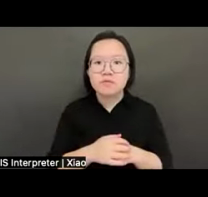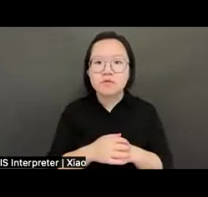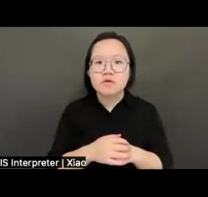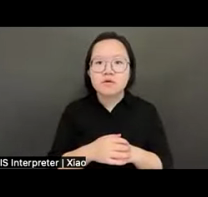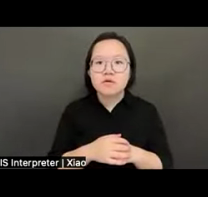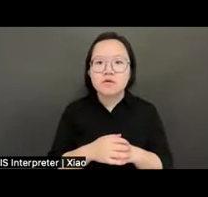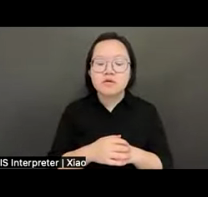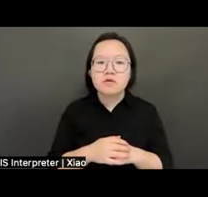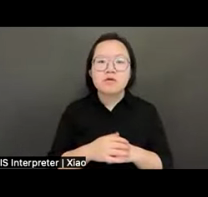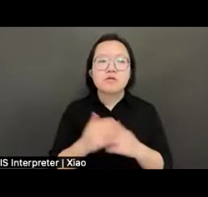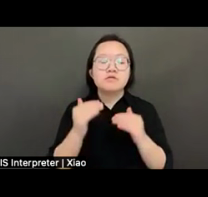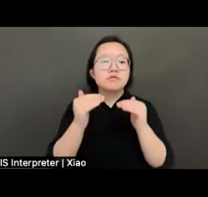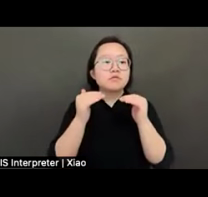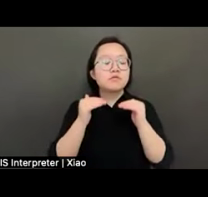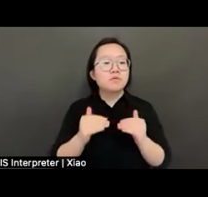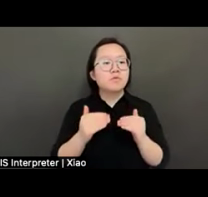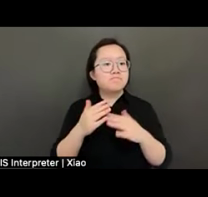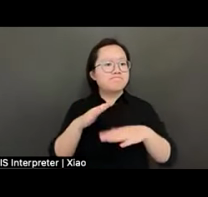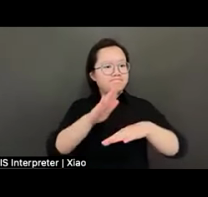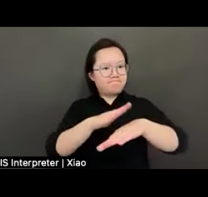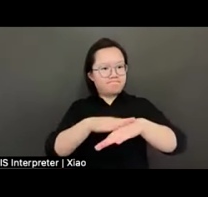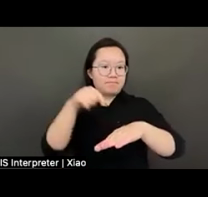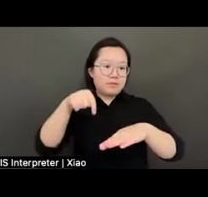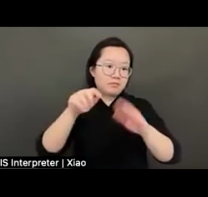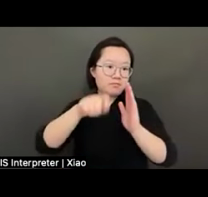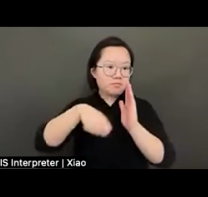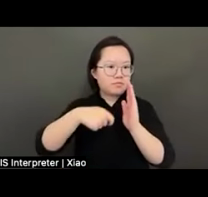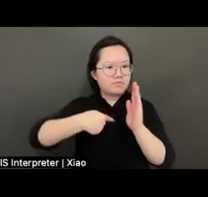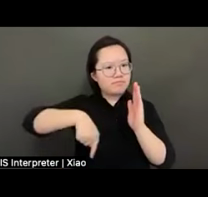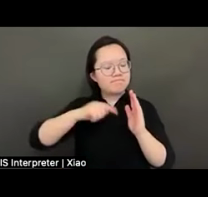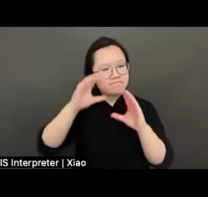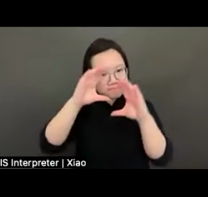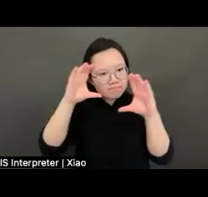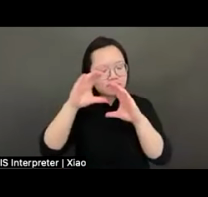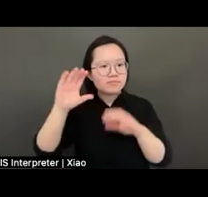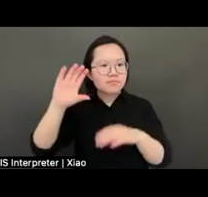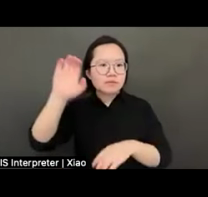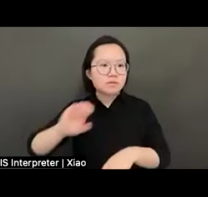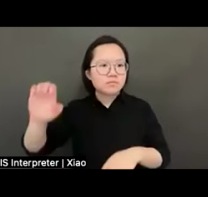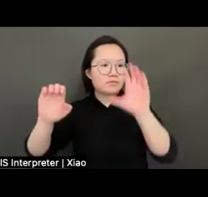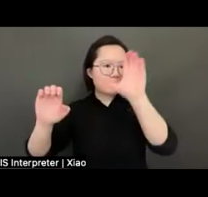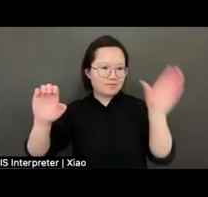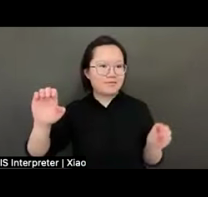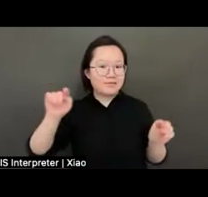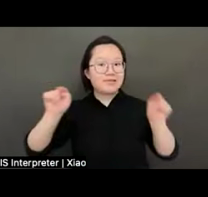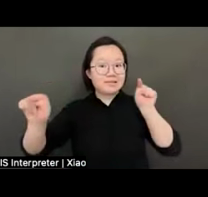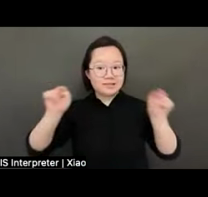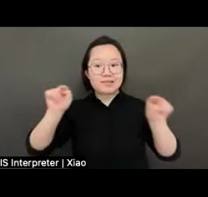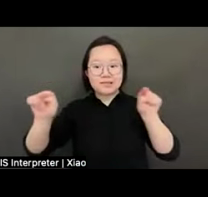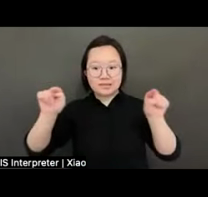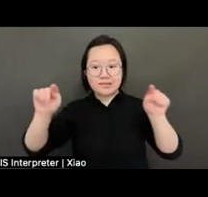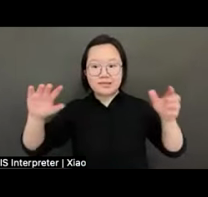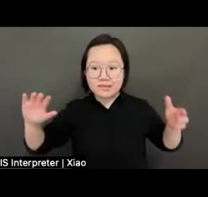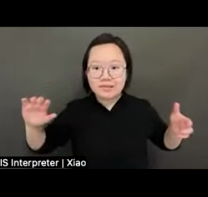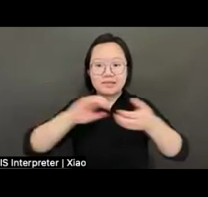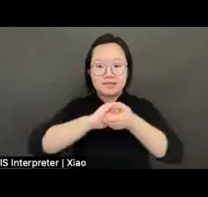of the program. And this is regarding 2 things. The first one is cross-continental challenges, in the sense that the topic you decide to work